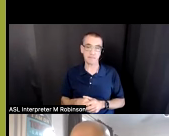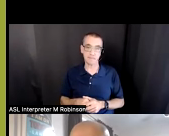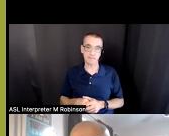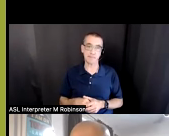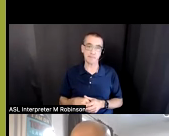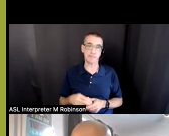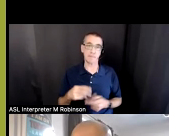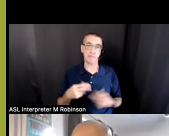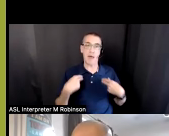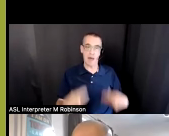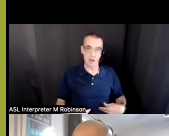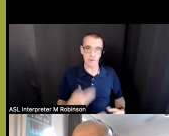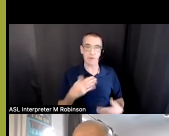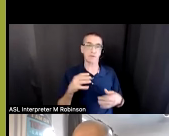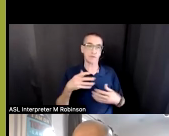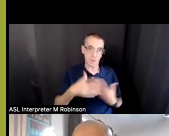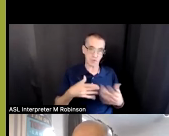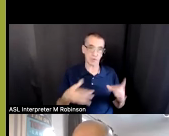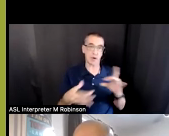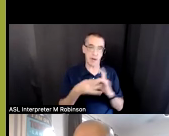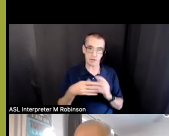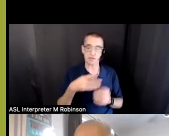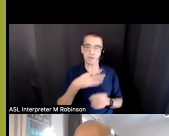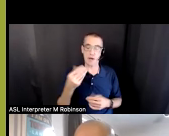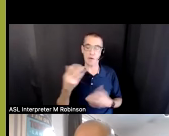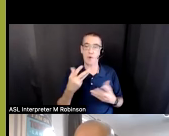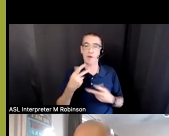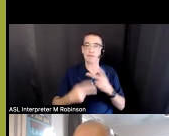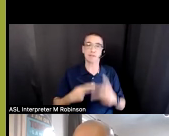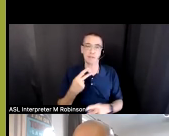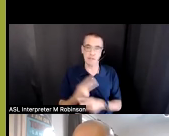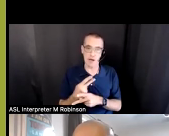what healthy social connections and what types of